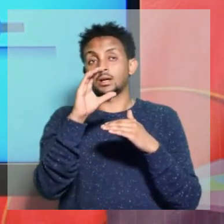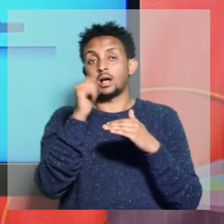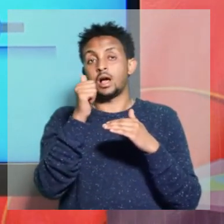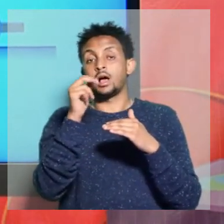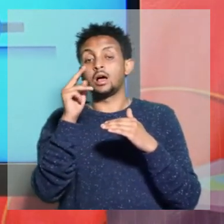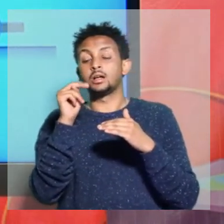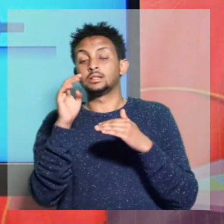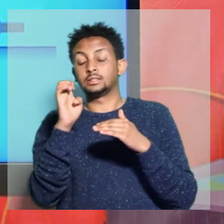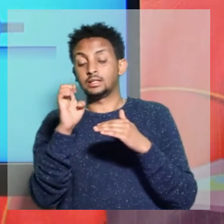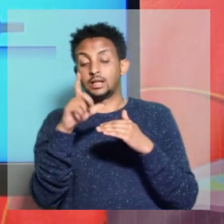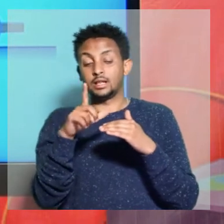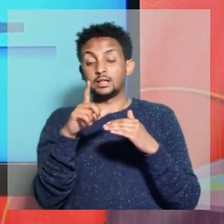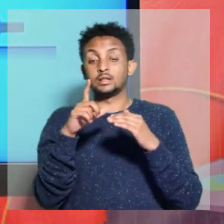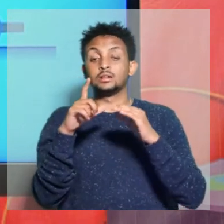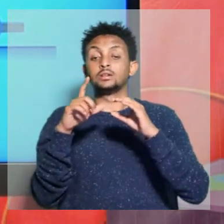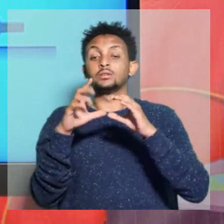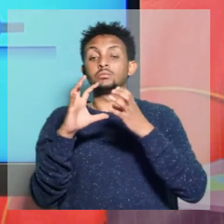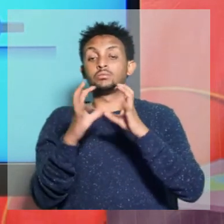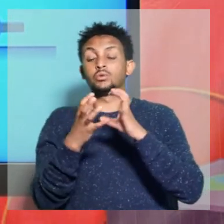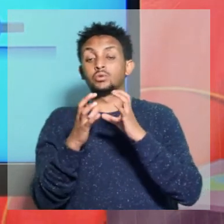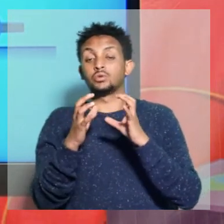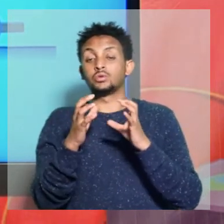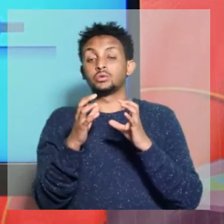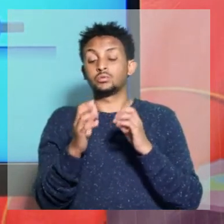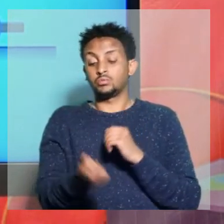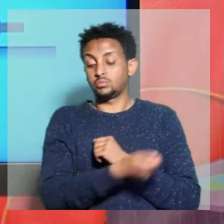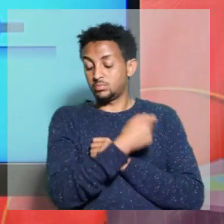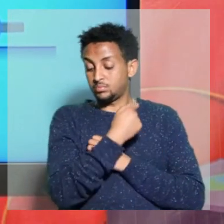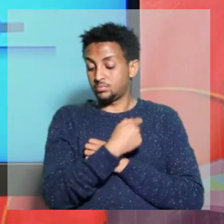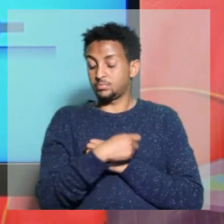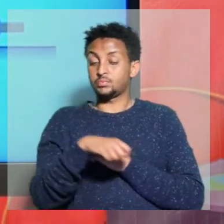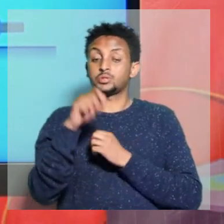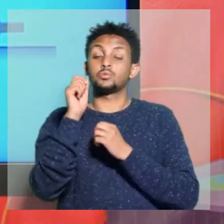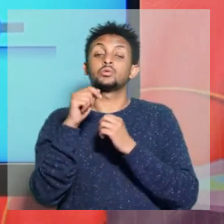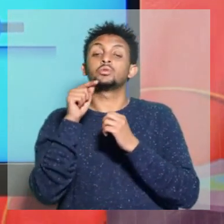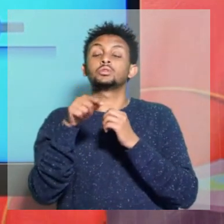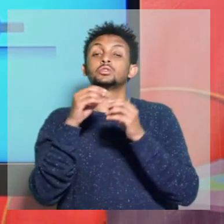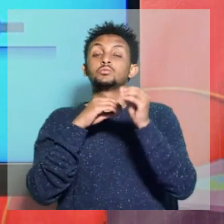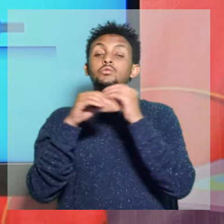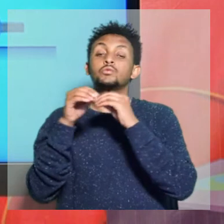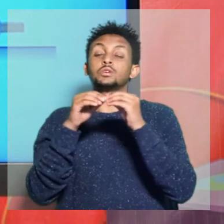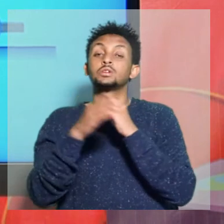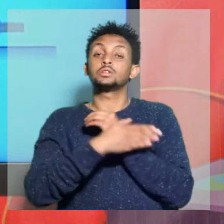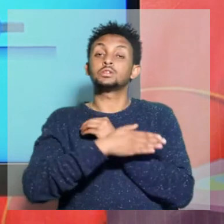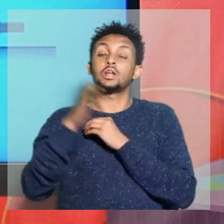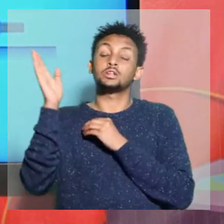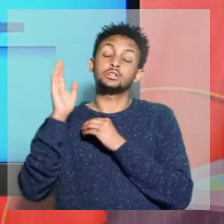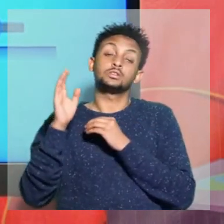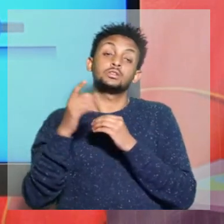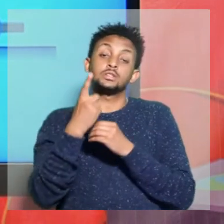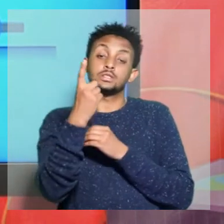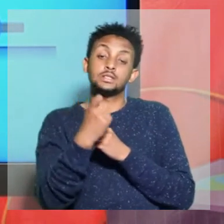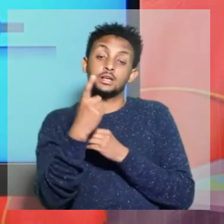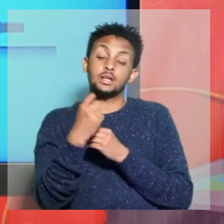a cannon. For example, here you have a cannon, and while the cannonball is exploded and moving in this direction, the